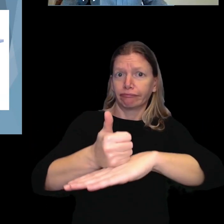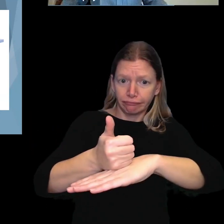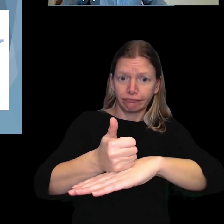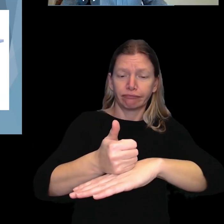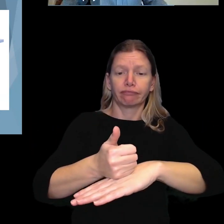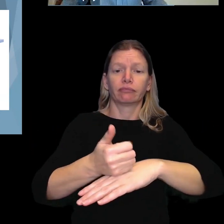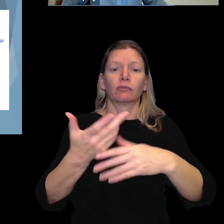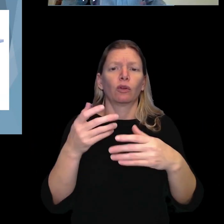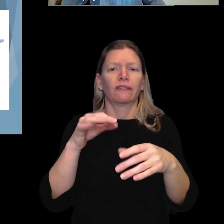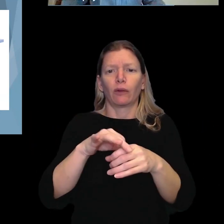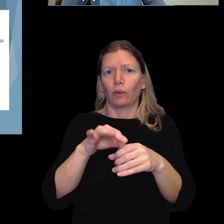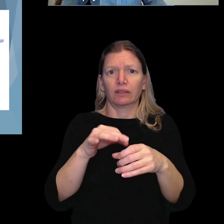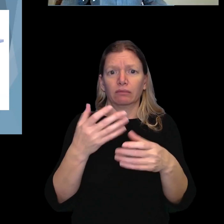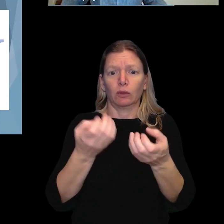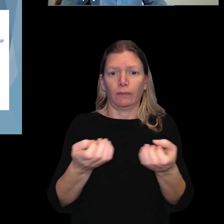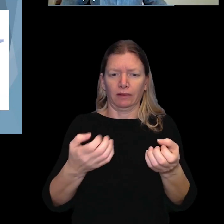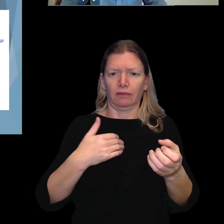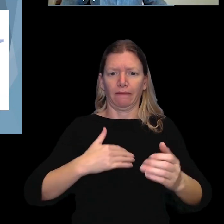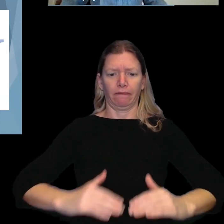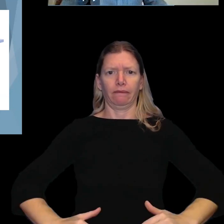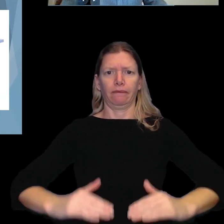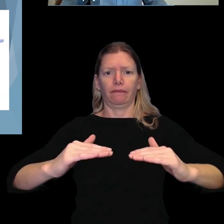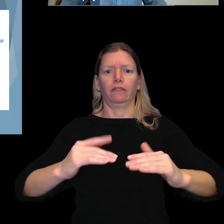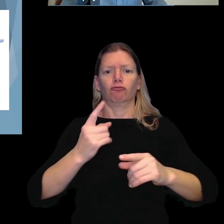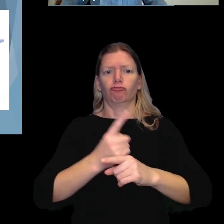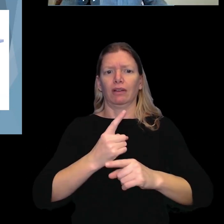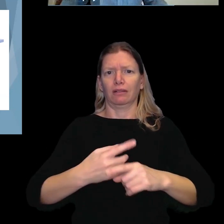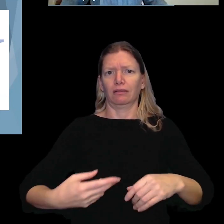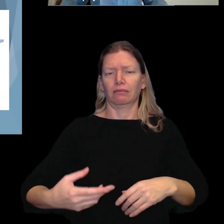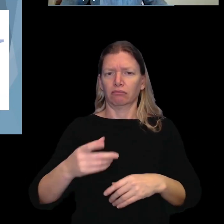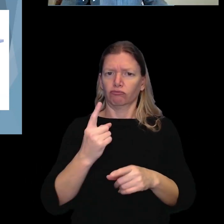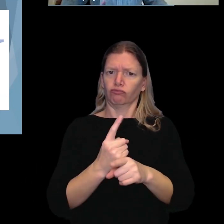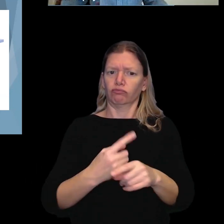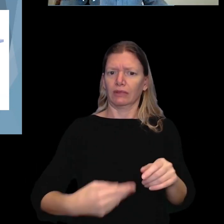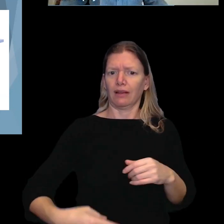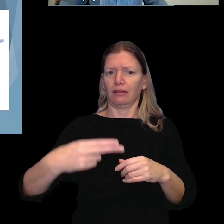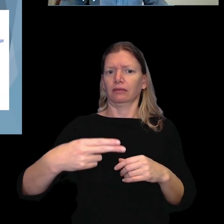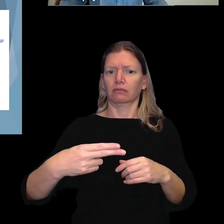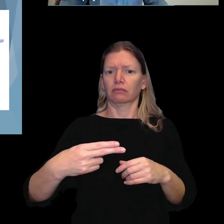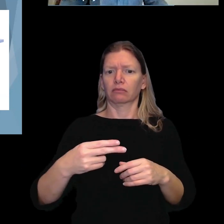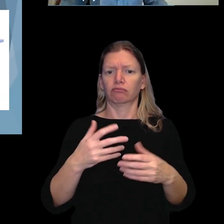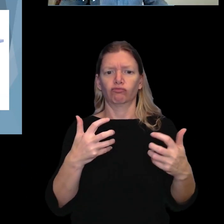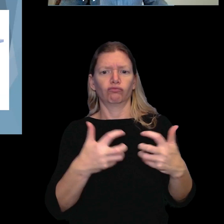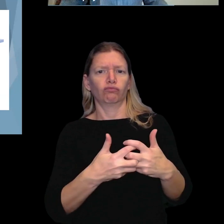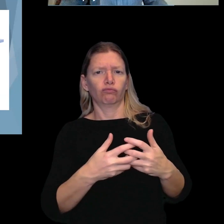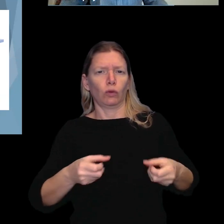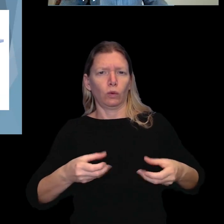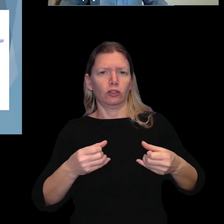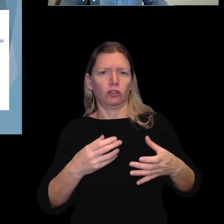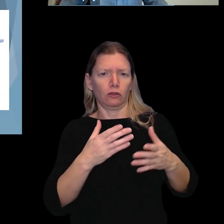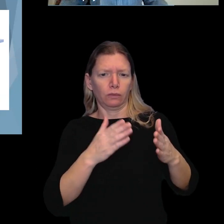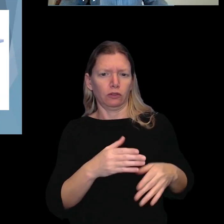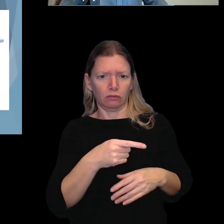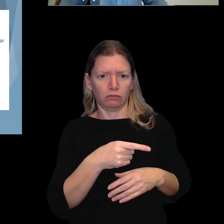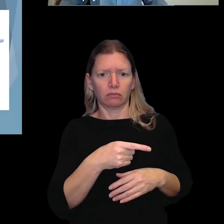which the voting machine and other voting equipment is located is at an adequate height to accommodate a